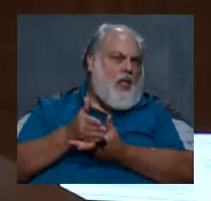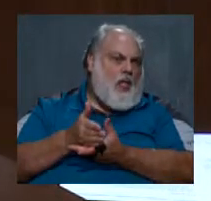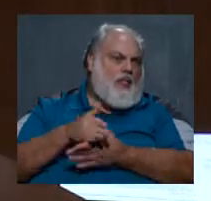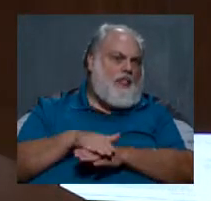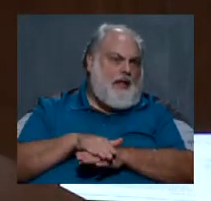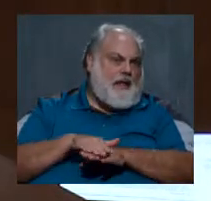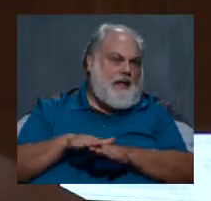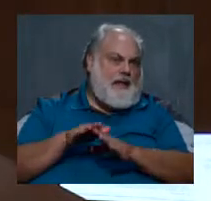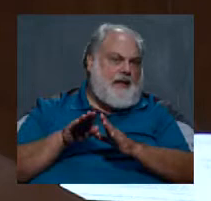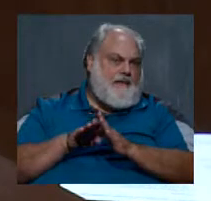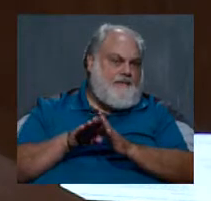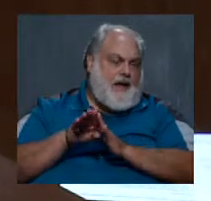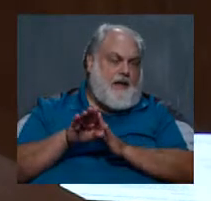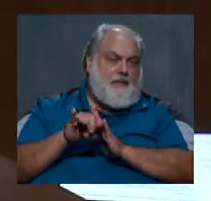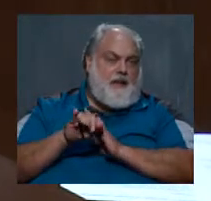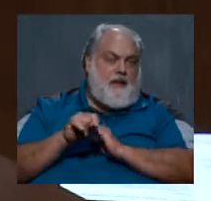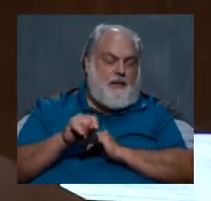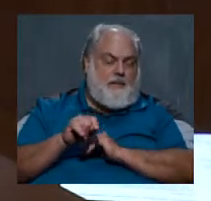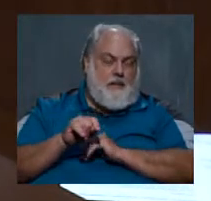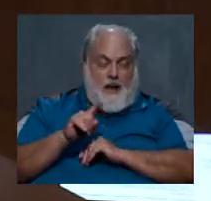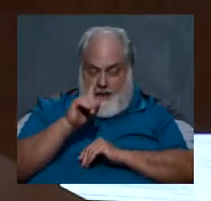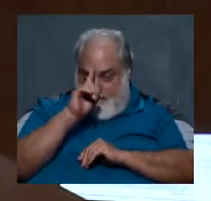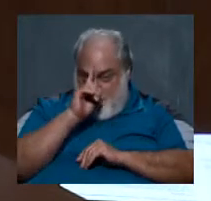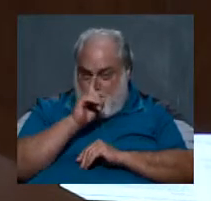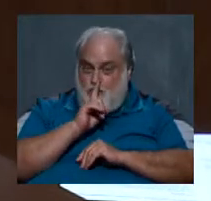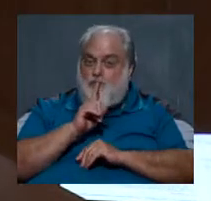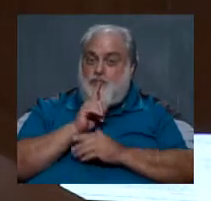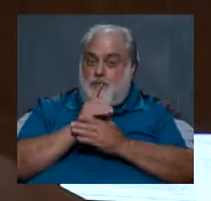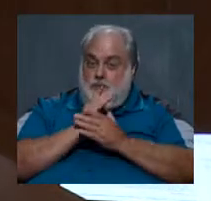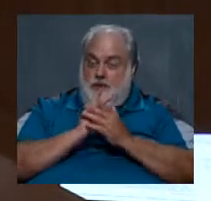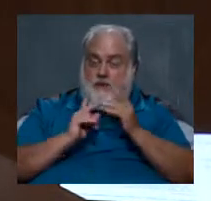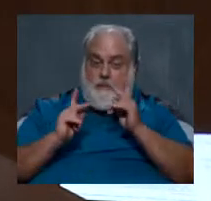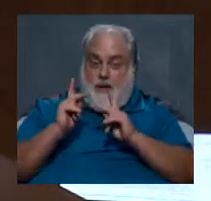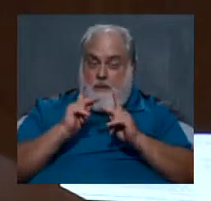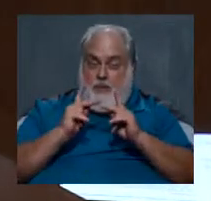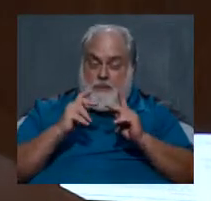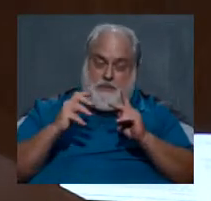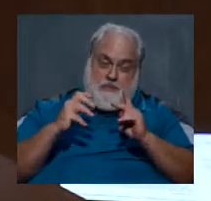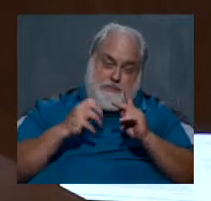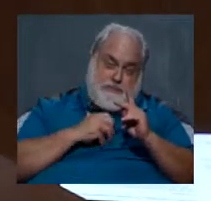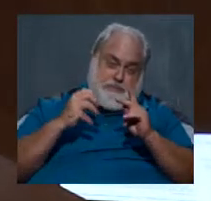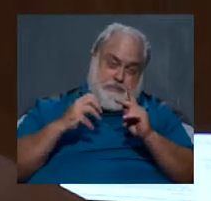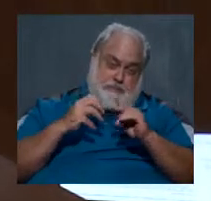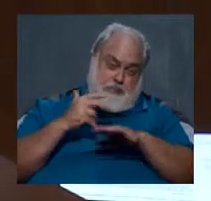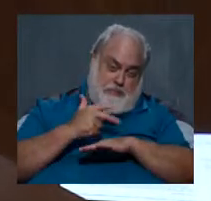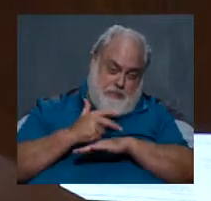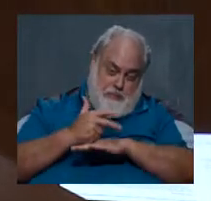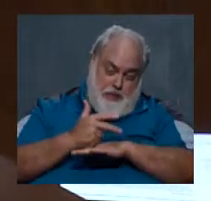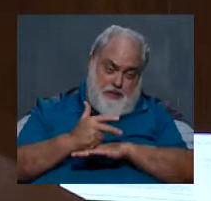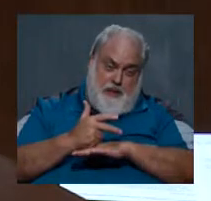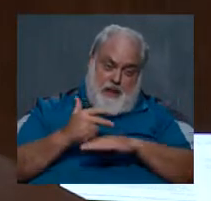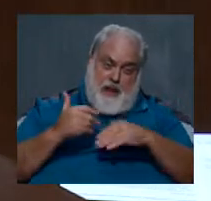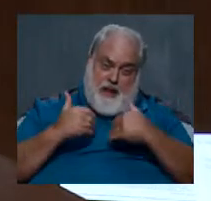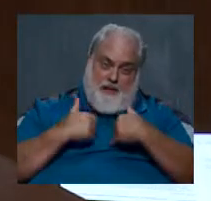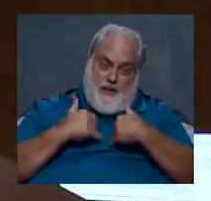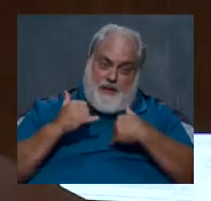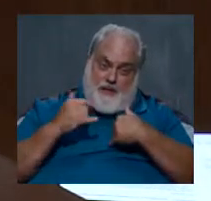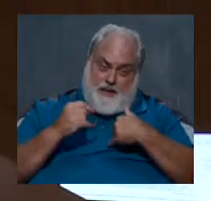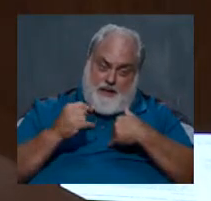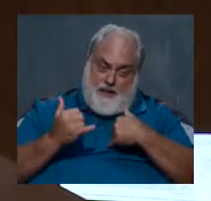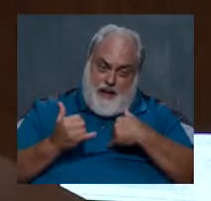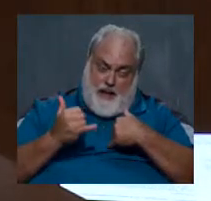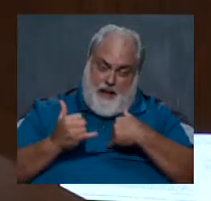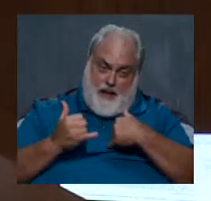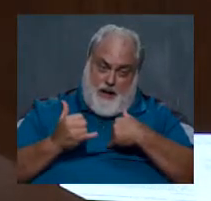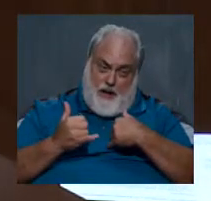it. But I'm sure that some of those people out there hadn't been opposed to a parking lot, that they'd have a parking lot in there now,